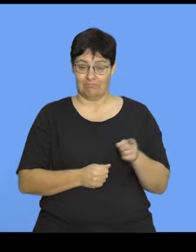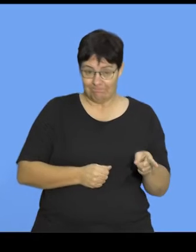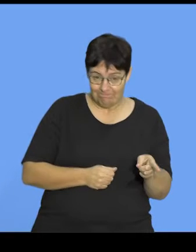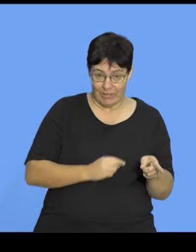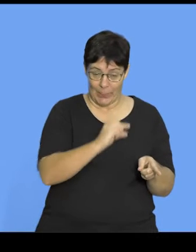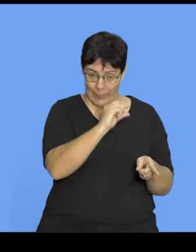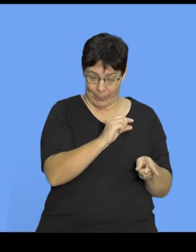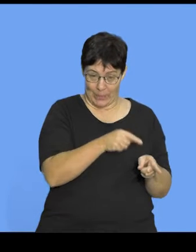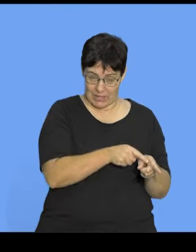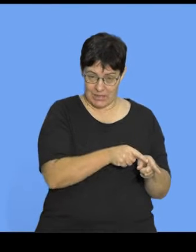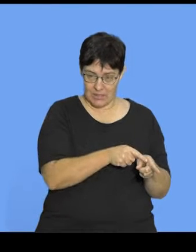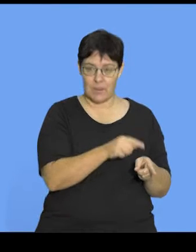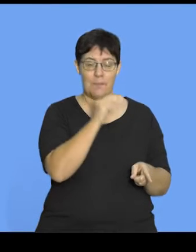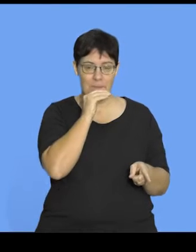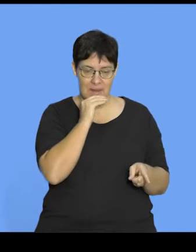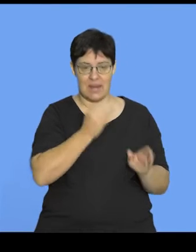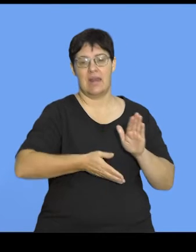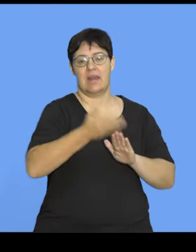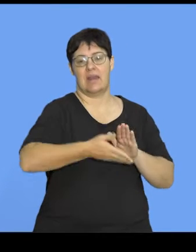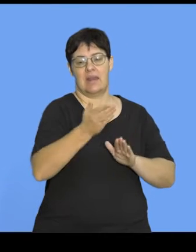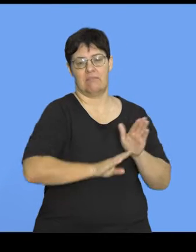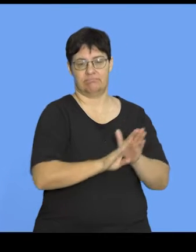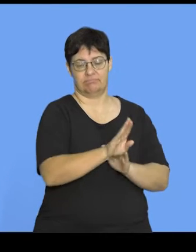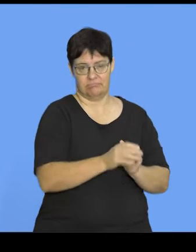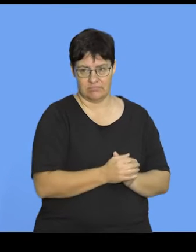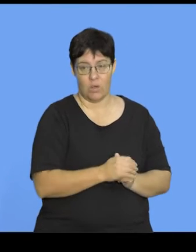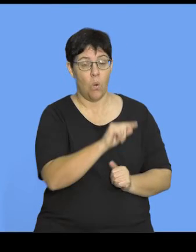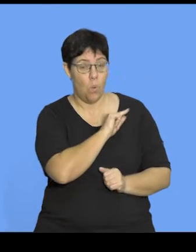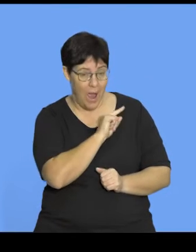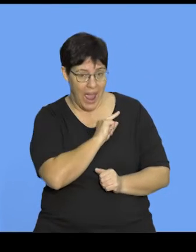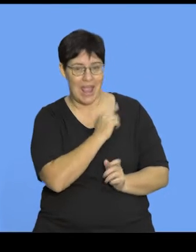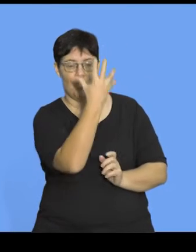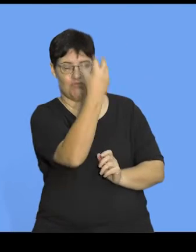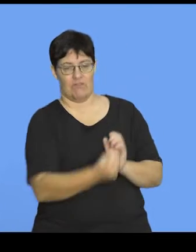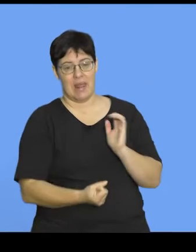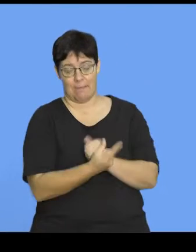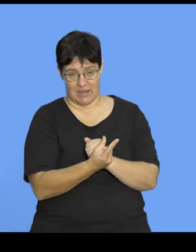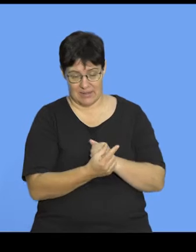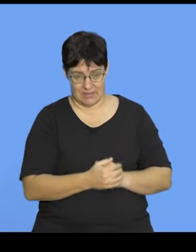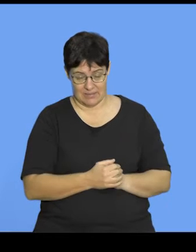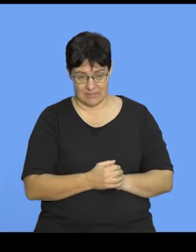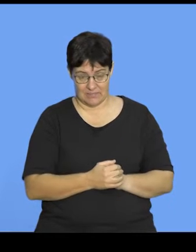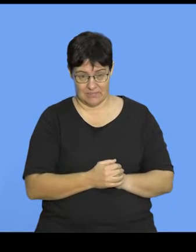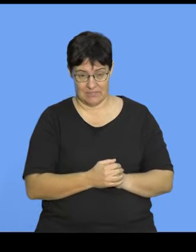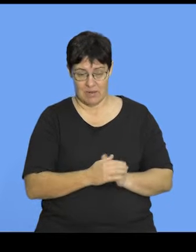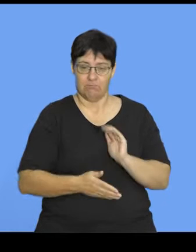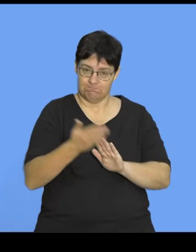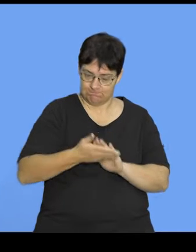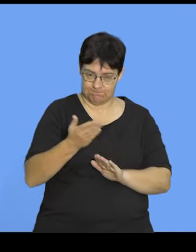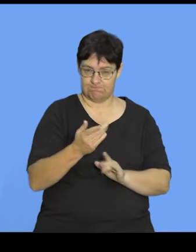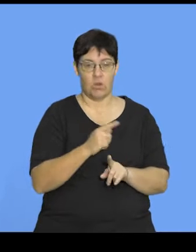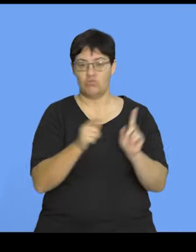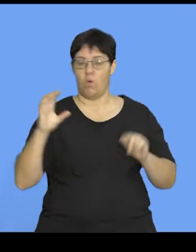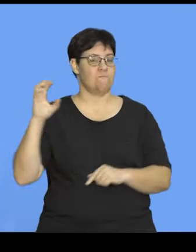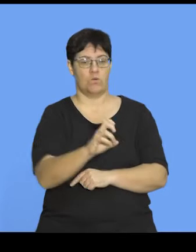little g is acceleration due to gravity. Little g is an acceleration.